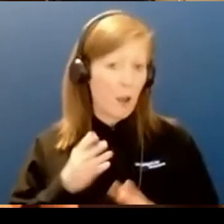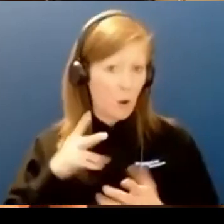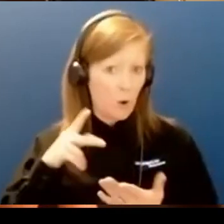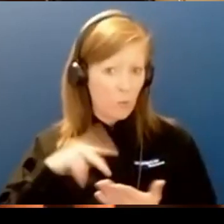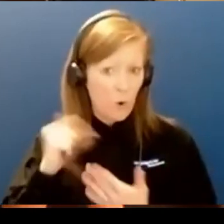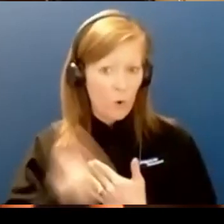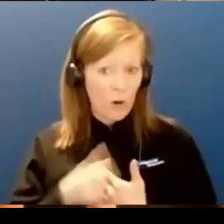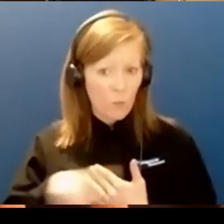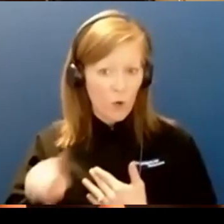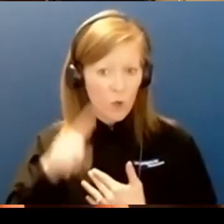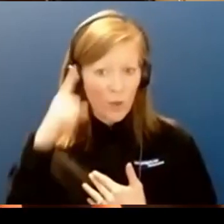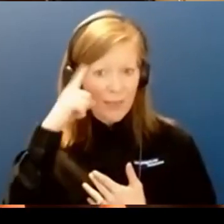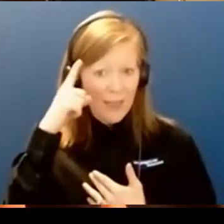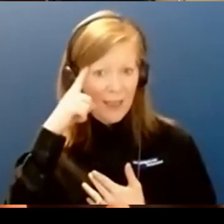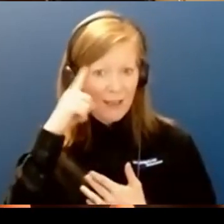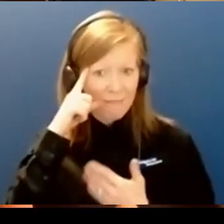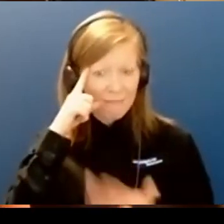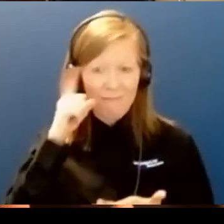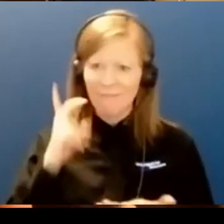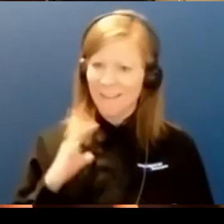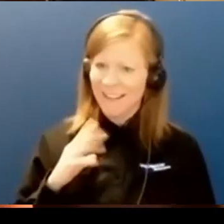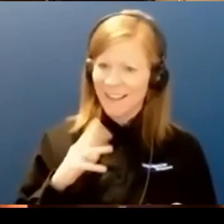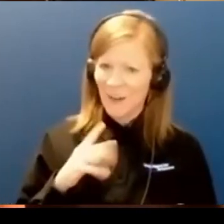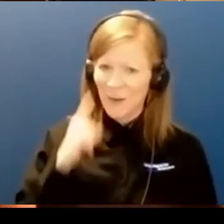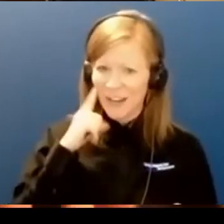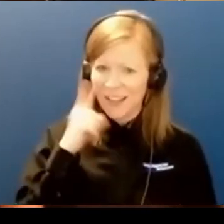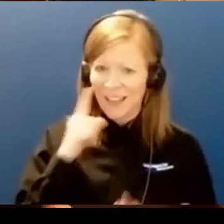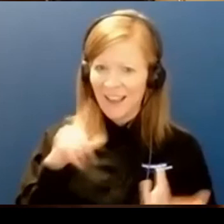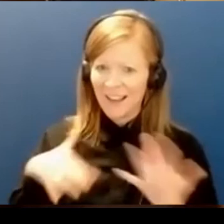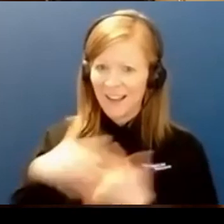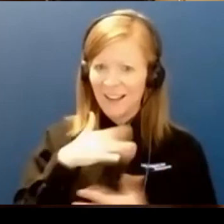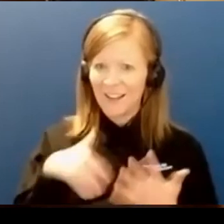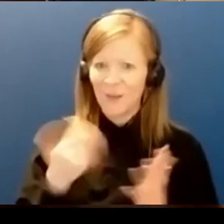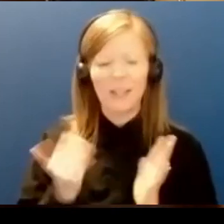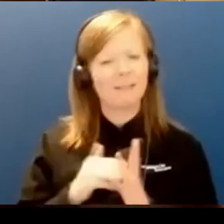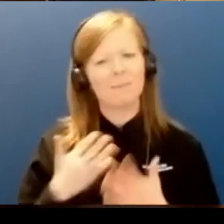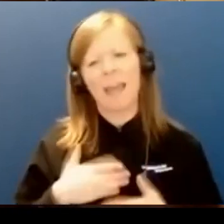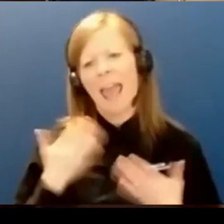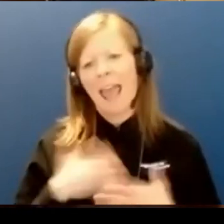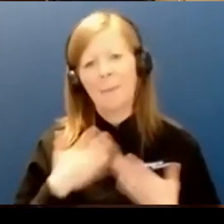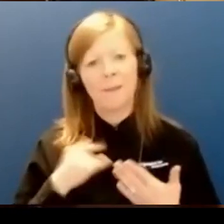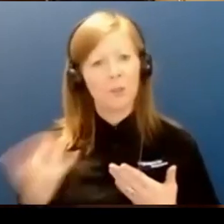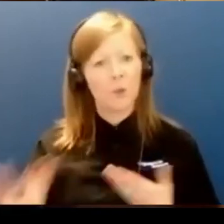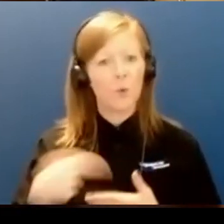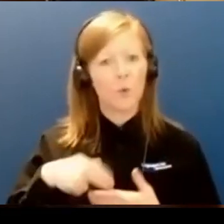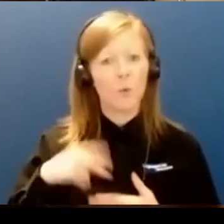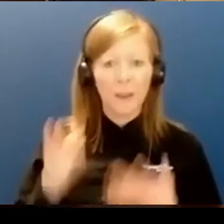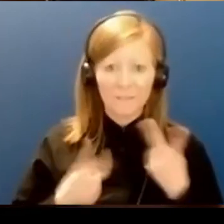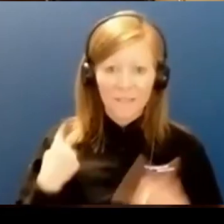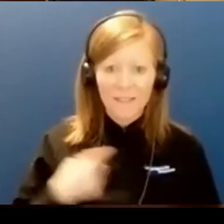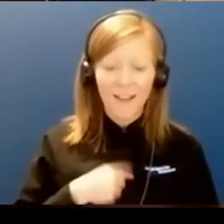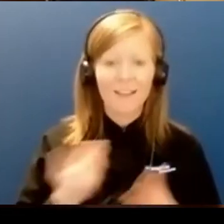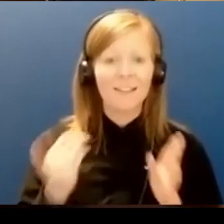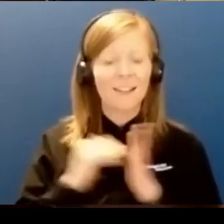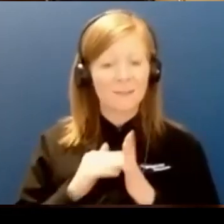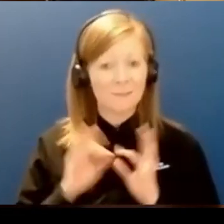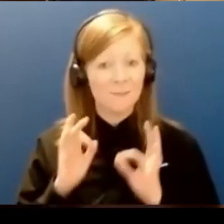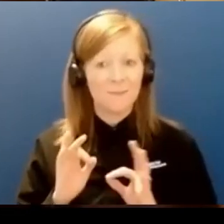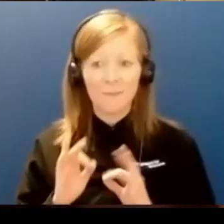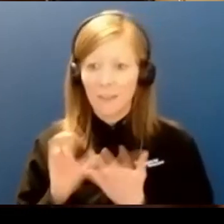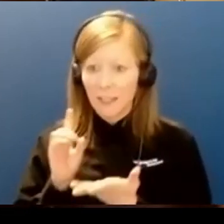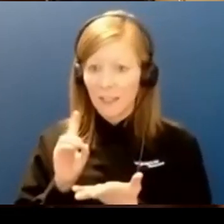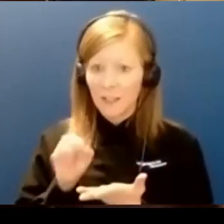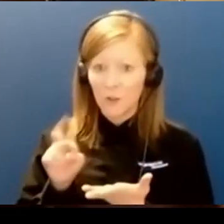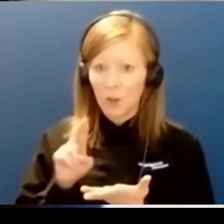the faculty? This is kind of cool. We should do this again, shouldn't we? And we'd be happy if you could visit us again. Dr. Lee,